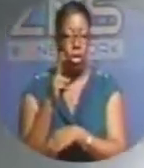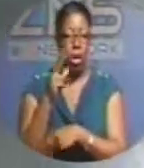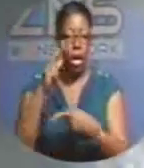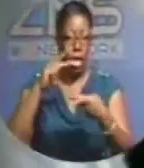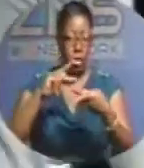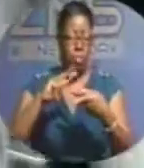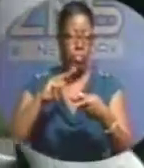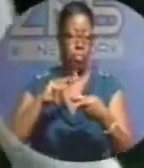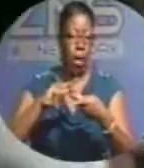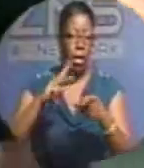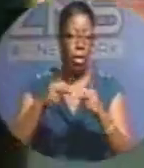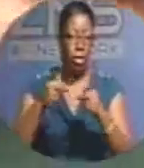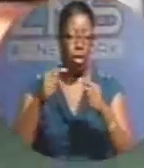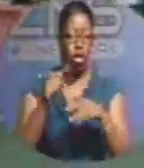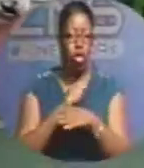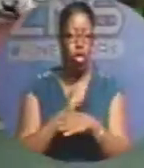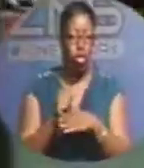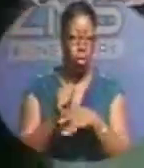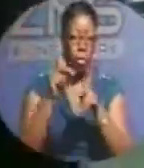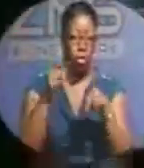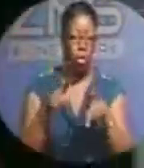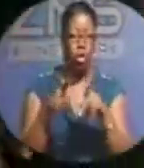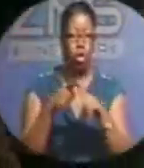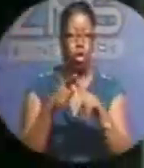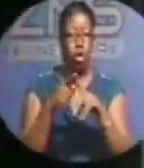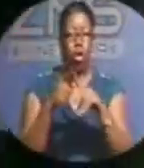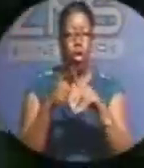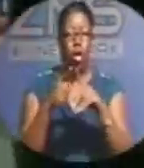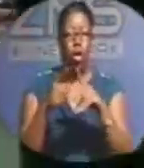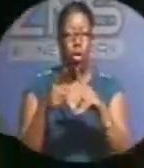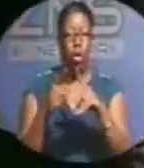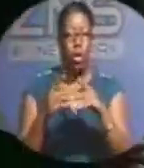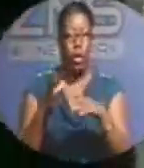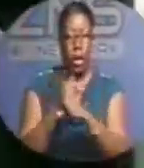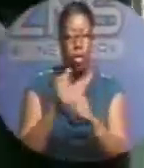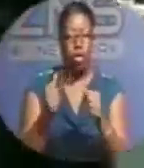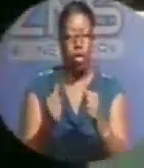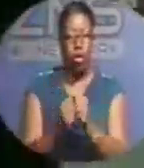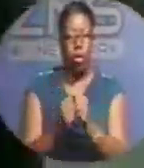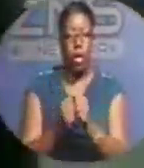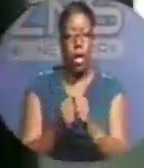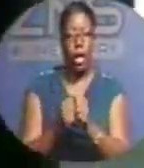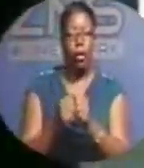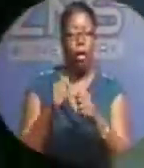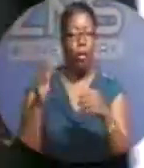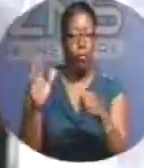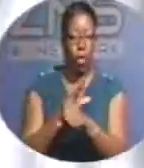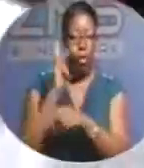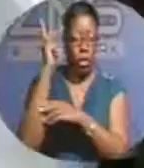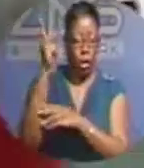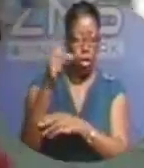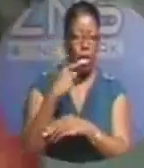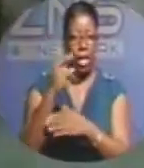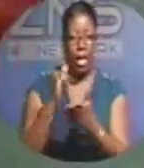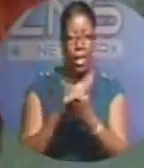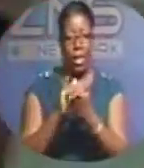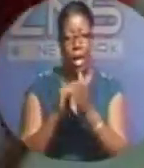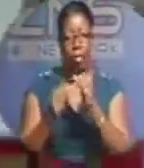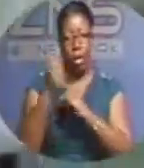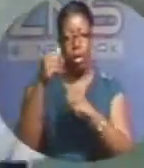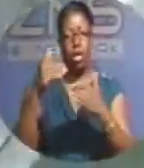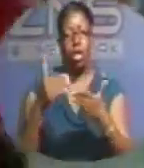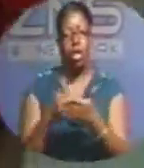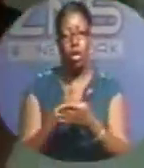will do their best to train prospects so that they can reach their full potential. With an increase in crime, Miners feels boxing is a good outlet for the